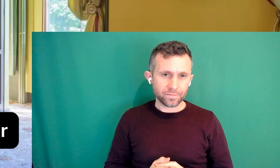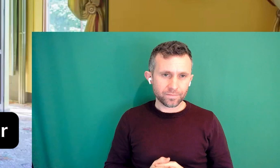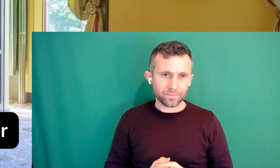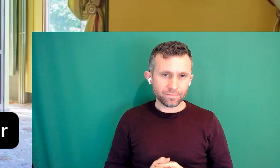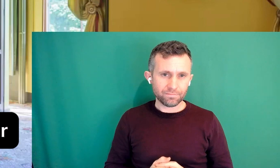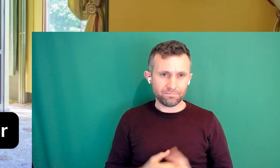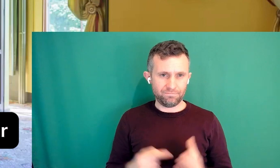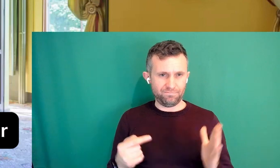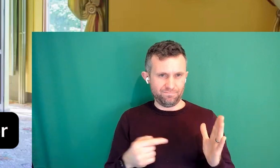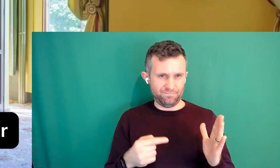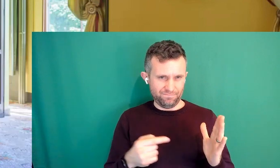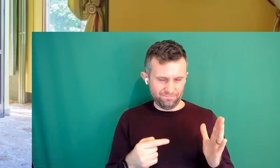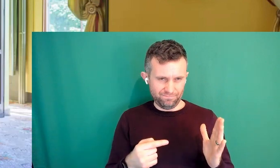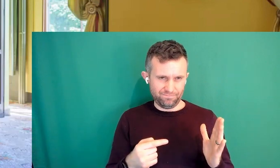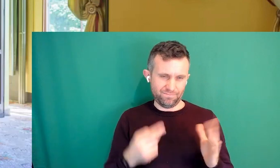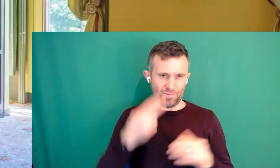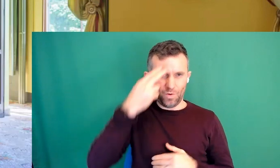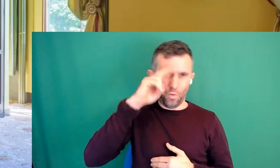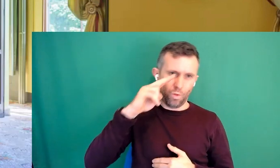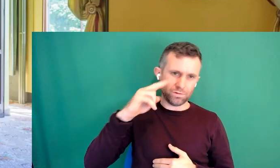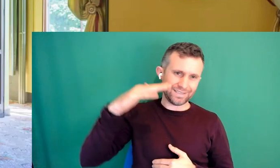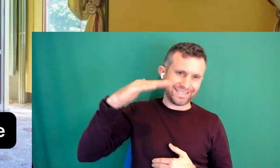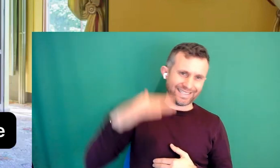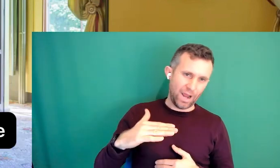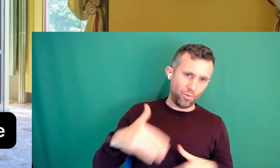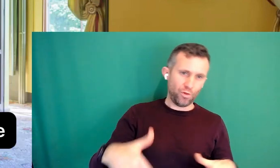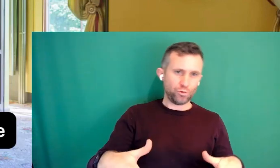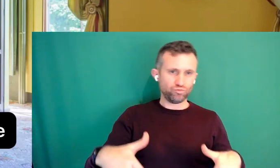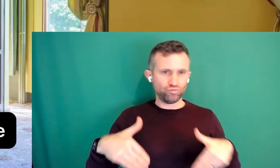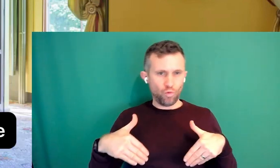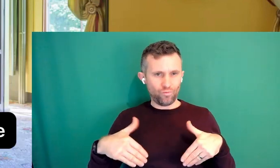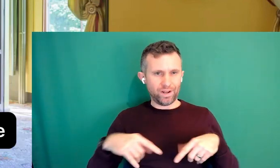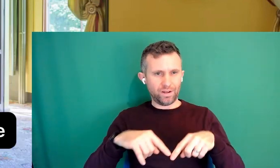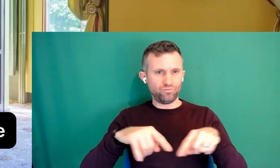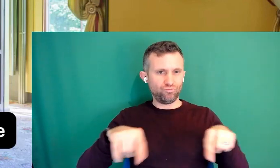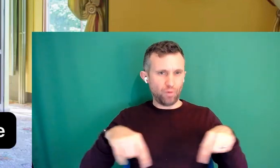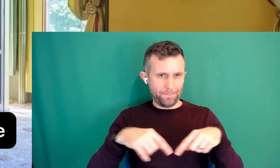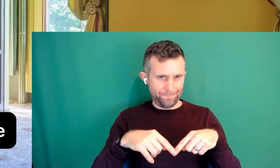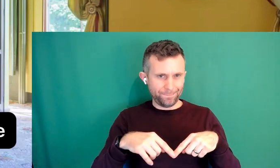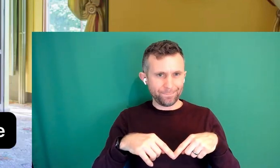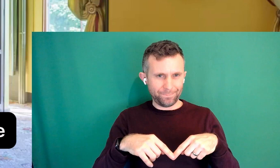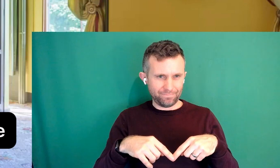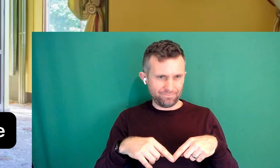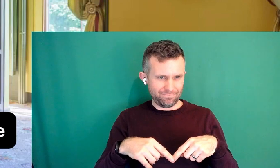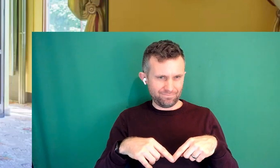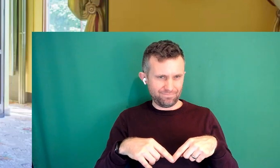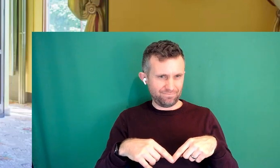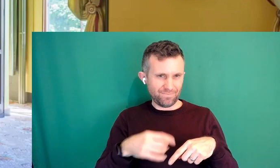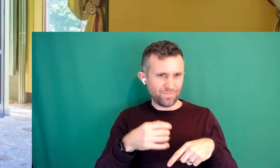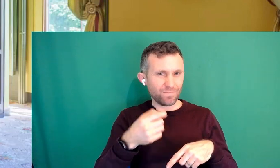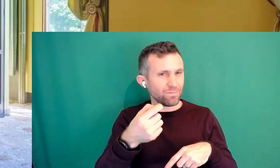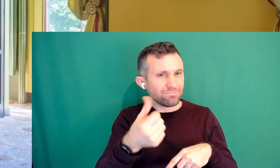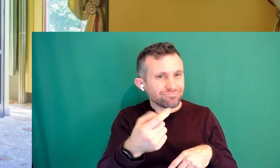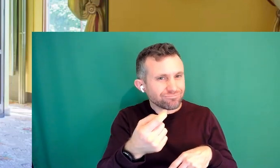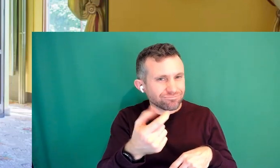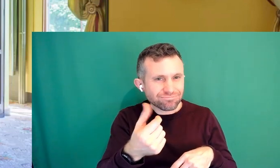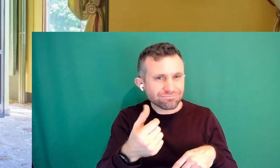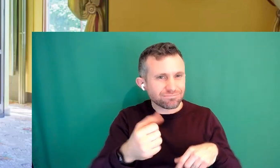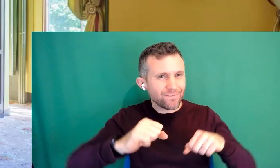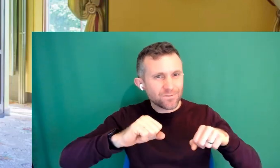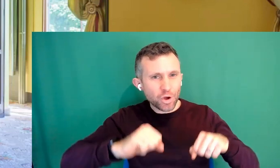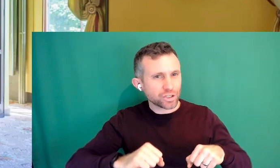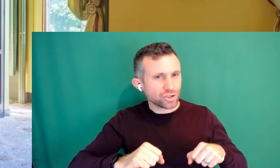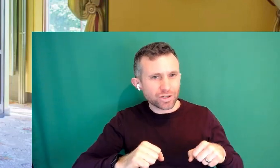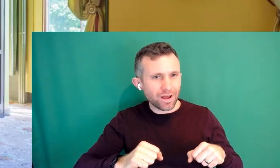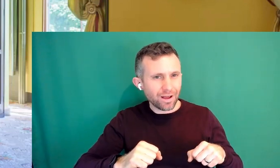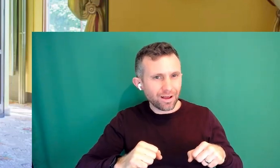I showed you earlier. This sketch is one of the few made during her life, as she didn't seem to